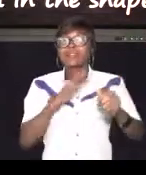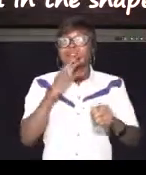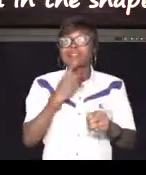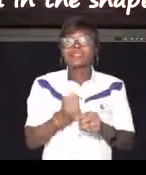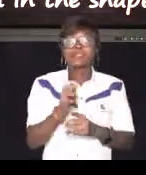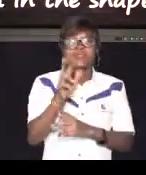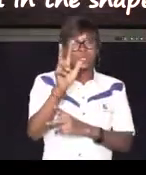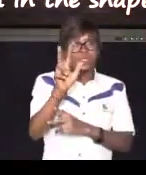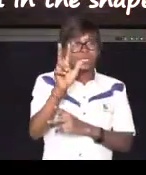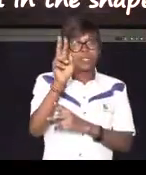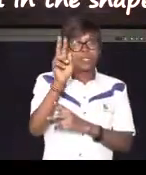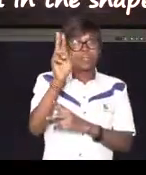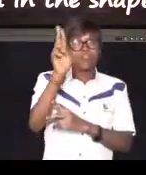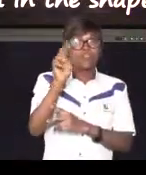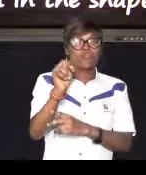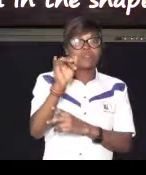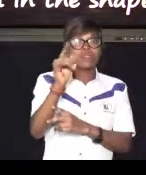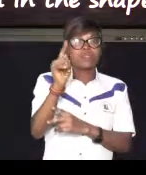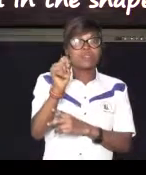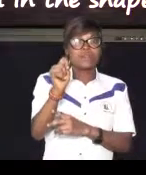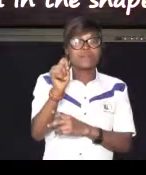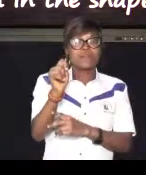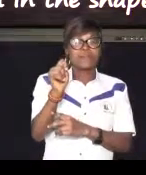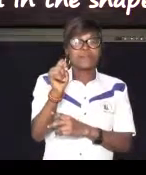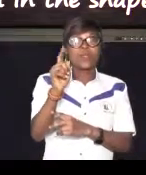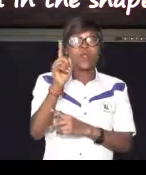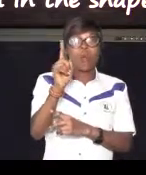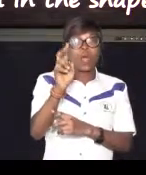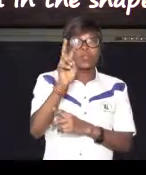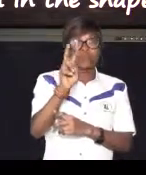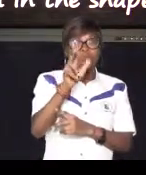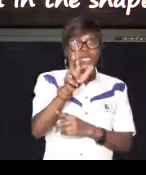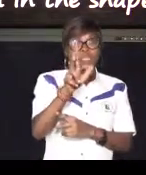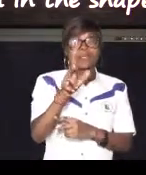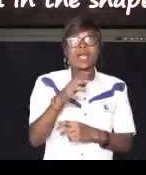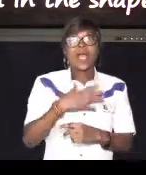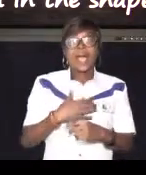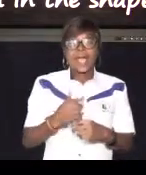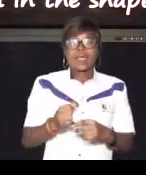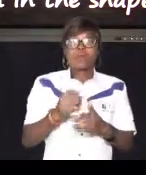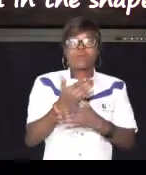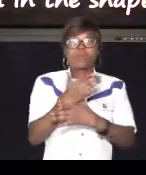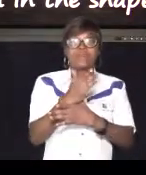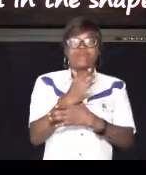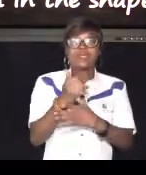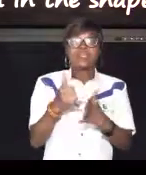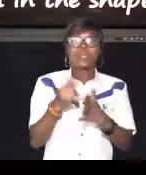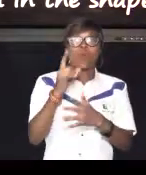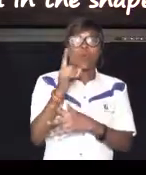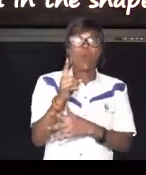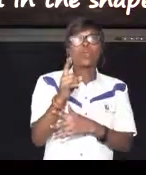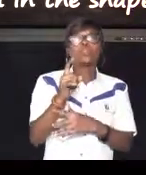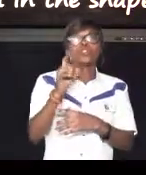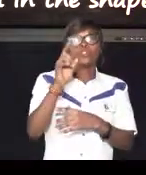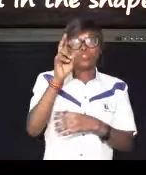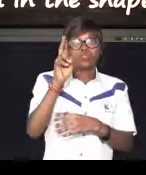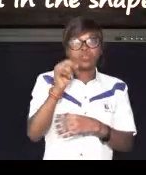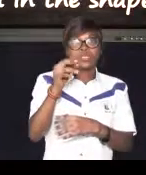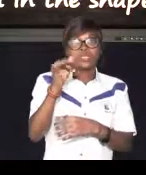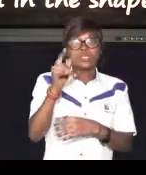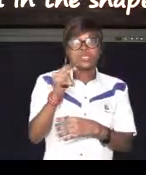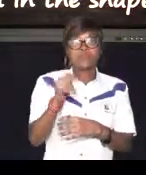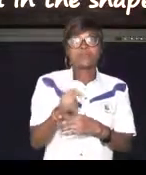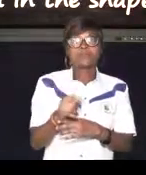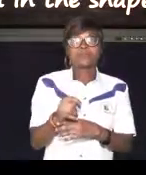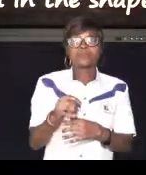3 units. And so I'm going to have 3 squares along the length. 1, 2, 3. So I've divided into 1 unit, 1 unit, 1 unit.